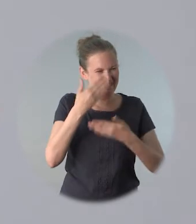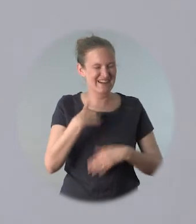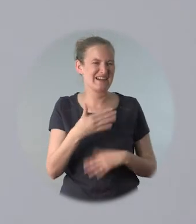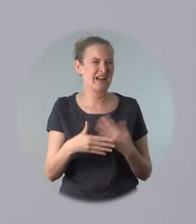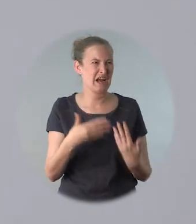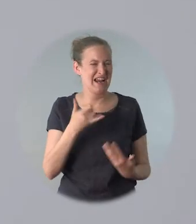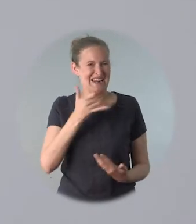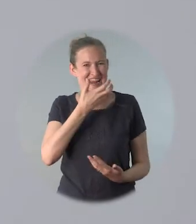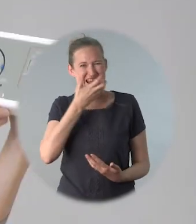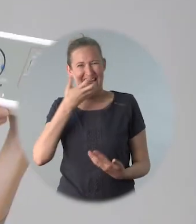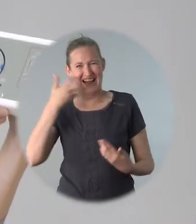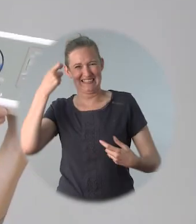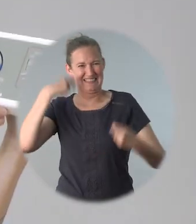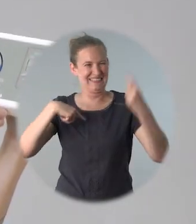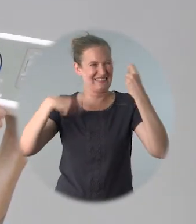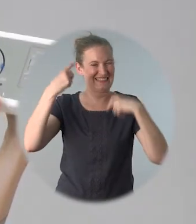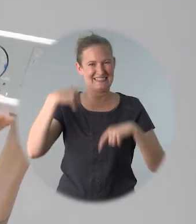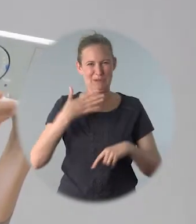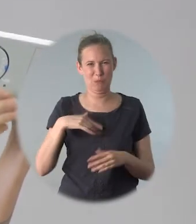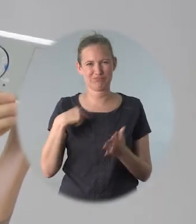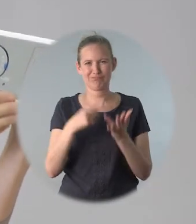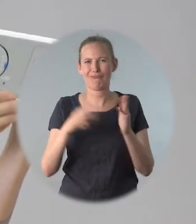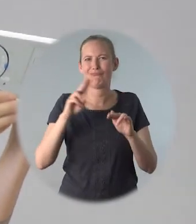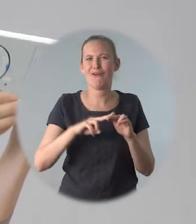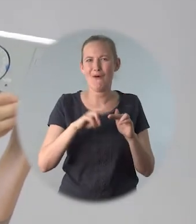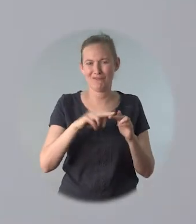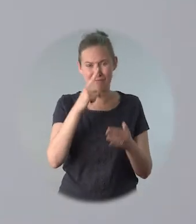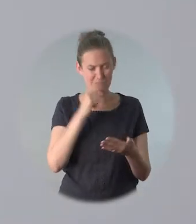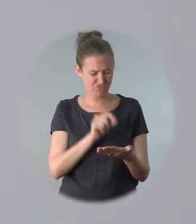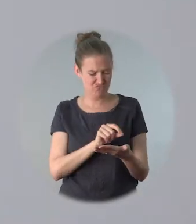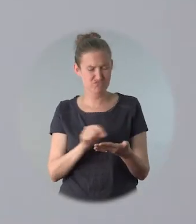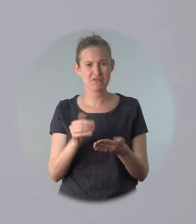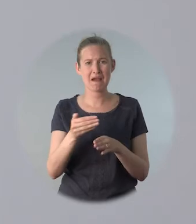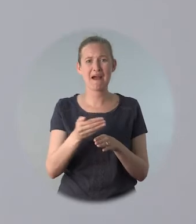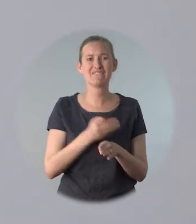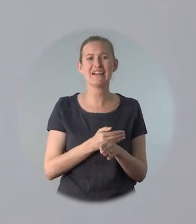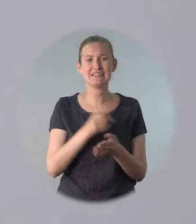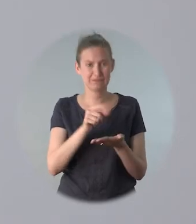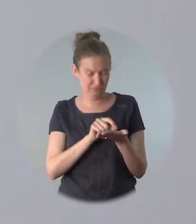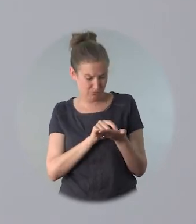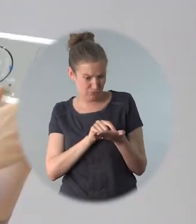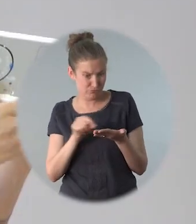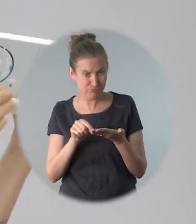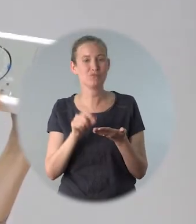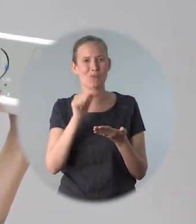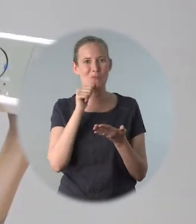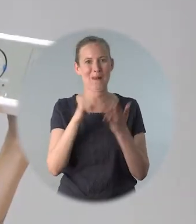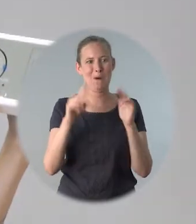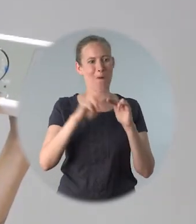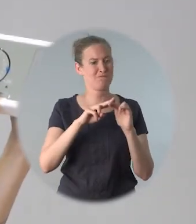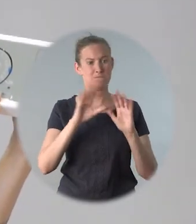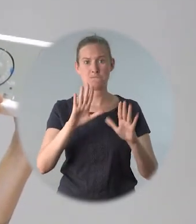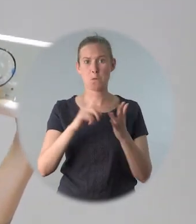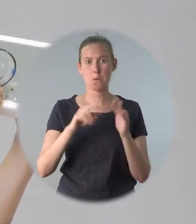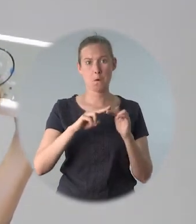our heating's on, but we've decided actually it's quite warm, let's turn it off. We can press the advance button, the heating turns